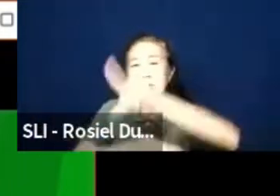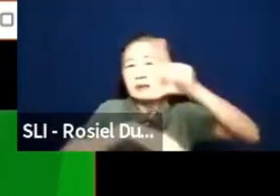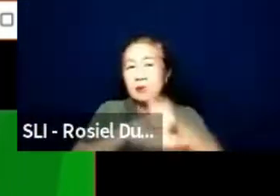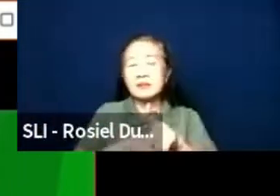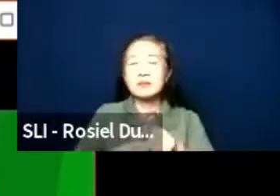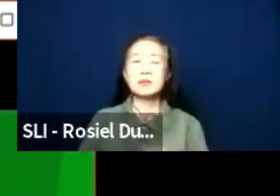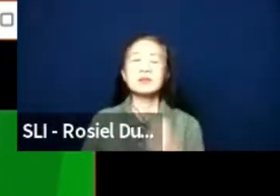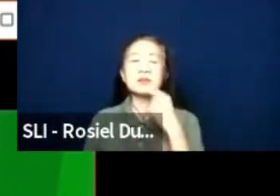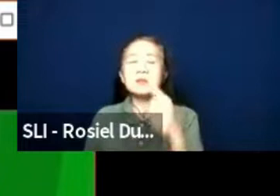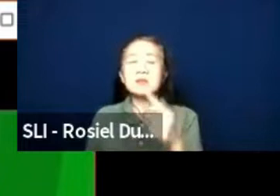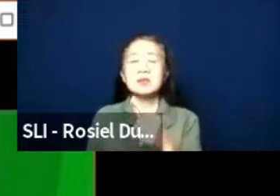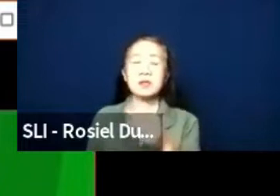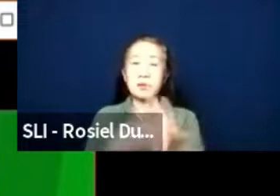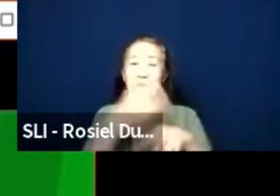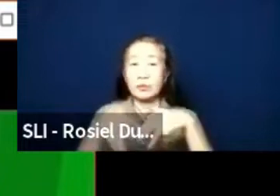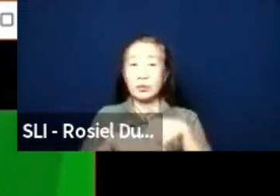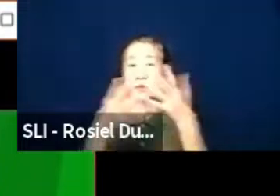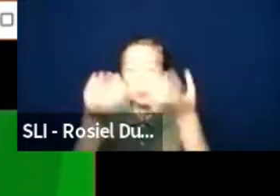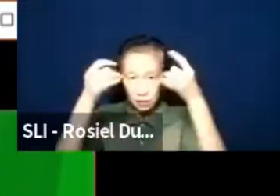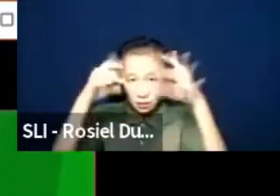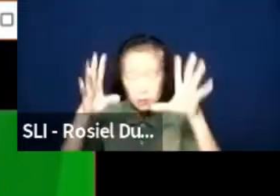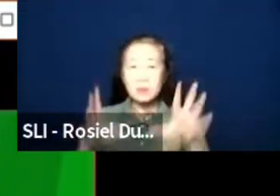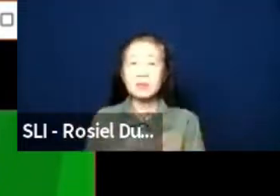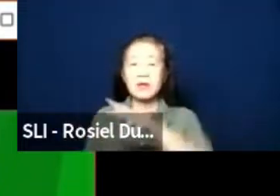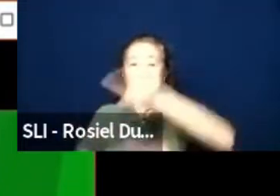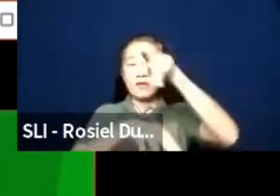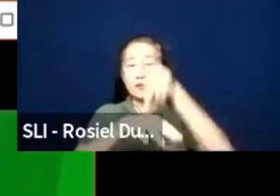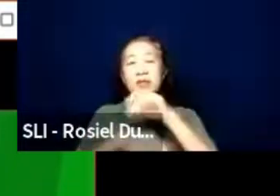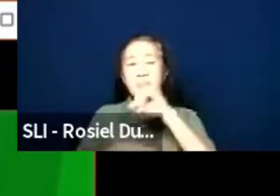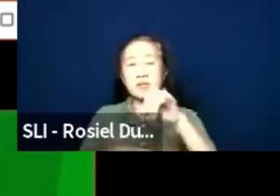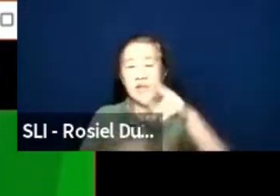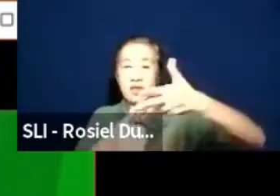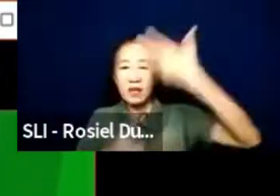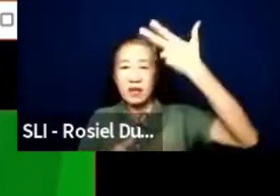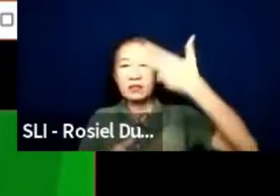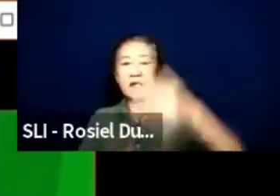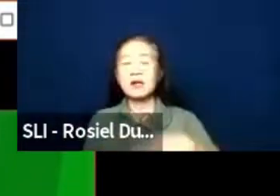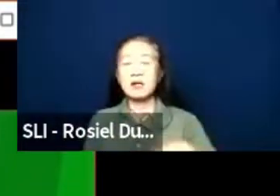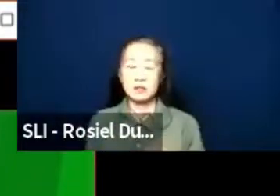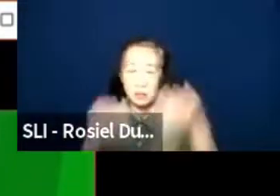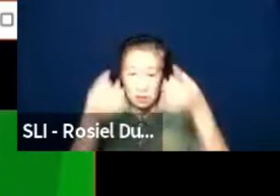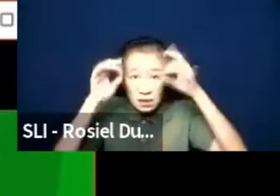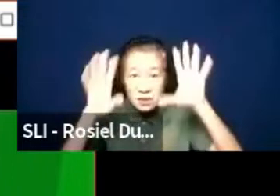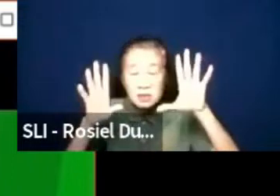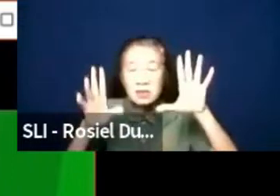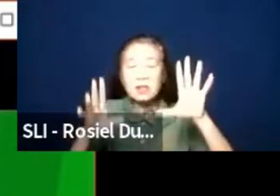to World Disaster Report in 2012, the Philippines is third most disaster-prone country. Same